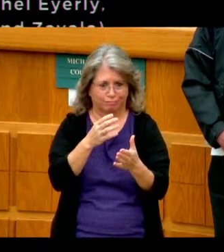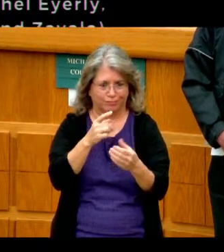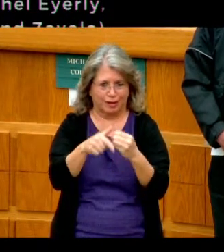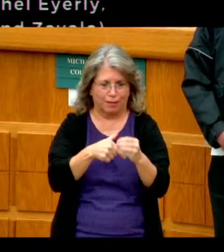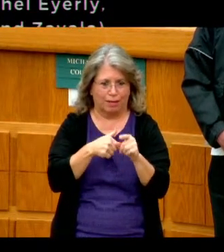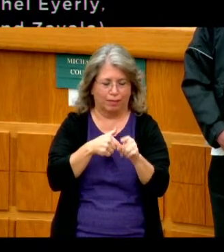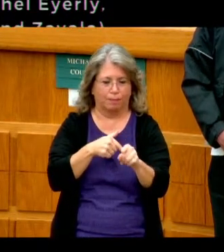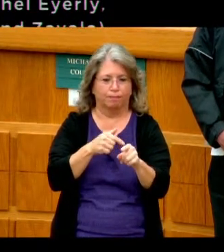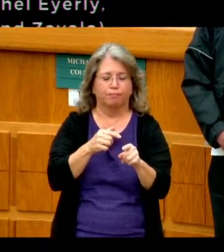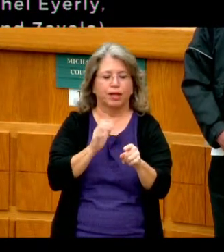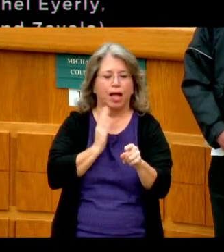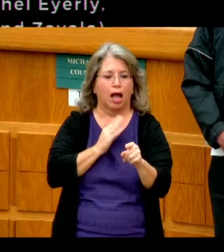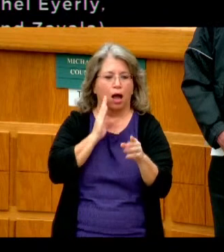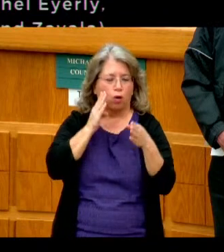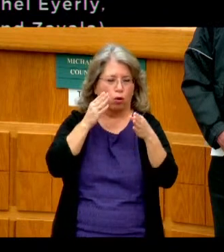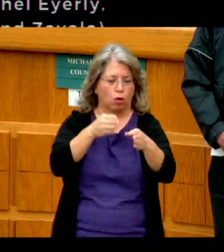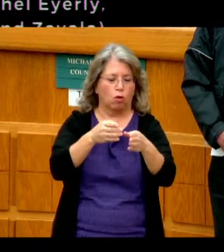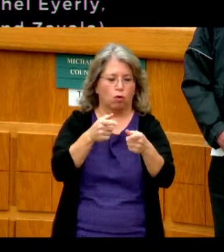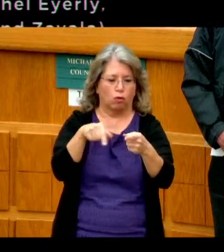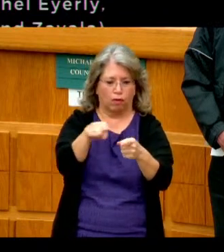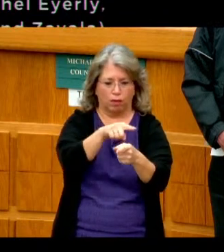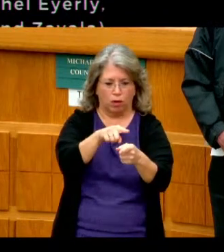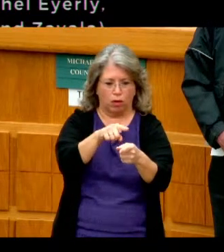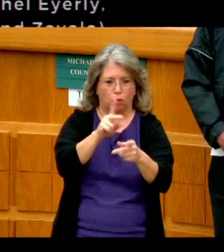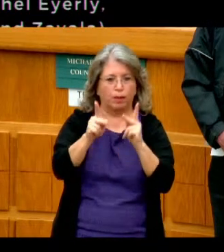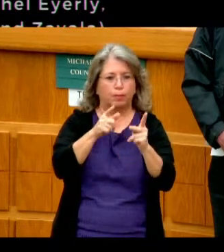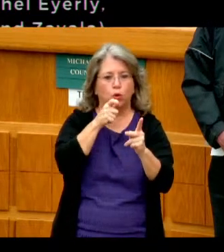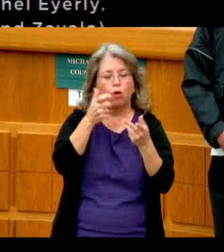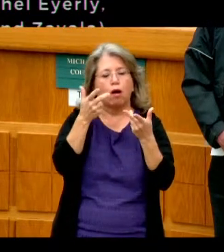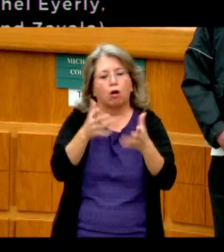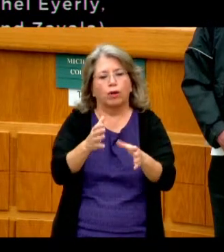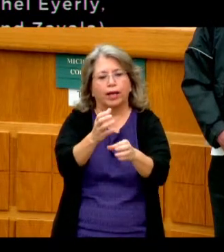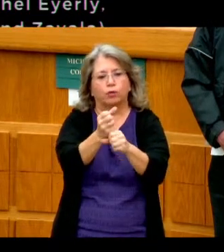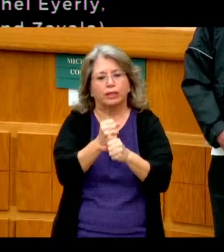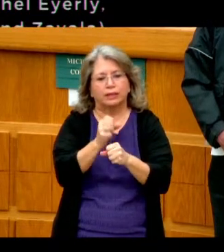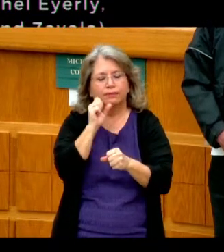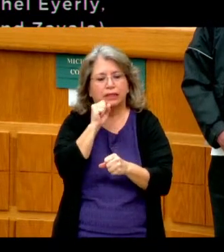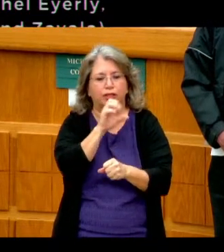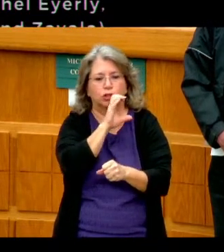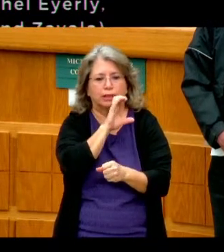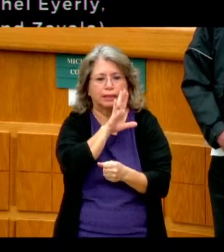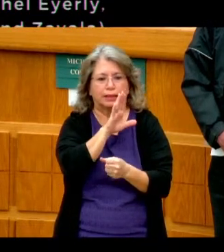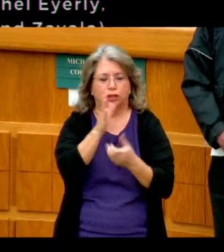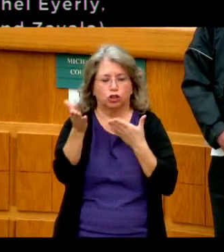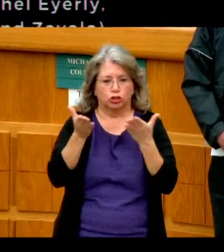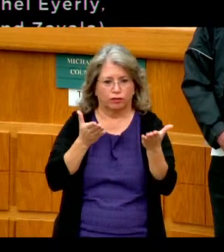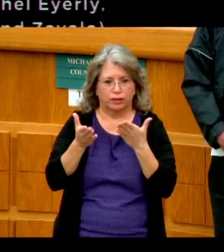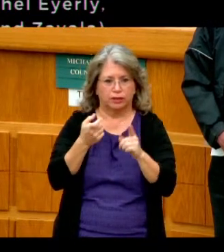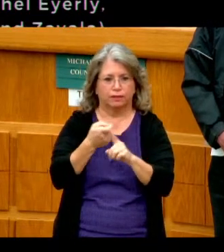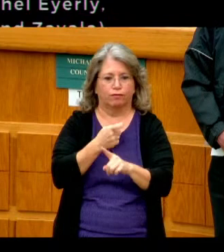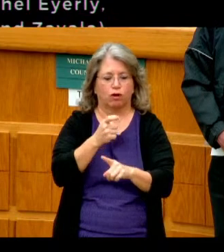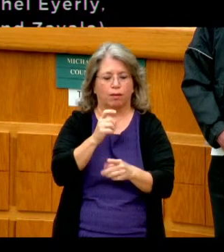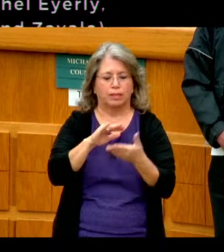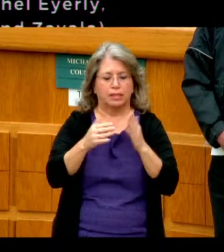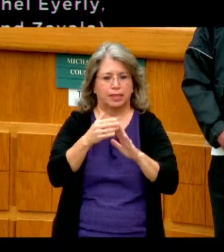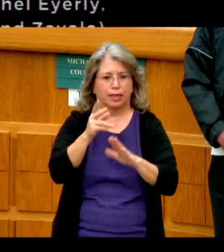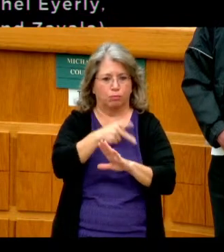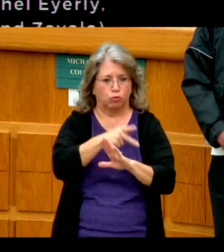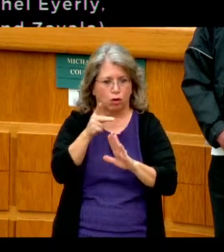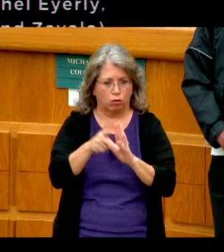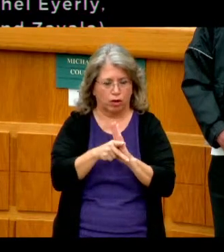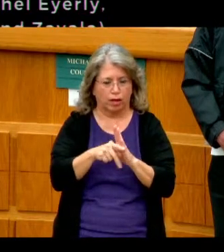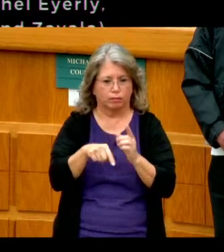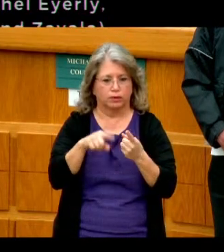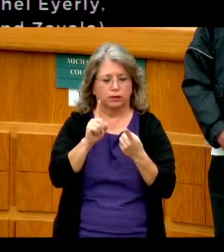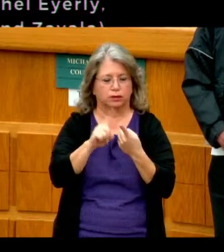to focus on those that are already receiving senior services from City of Corpus Christi programs. These services